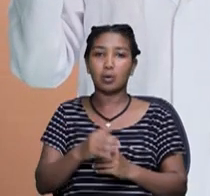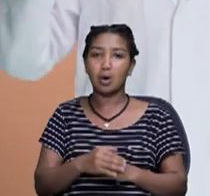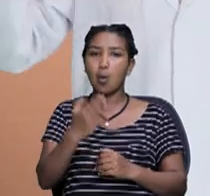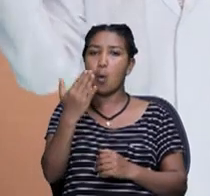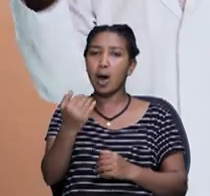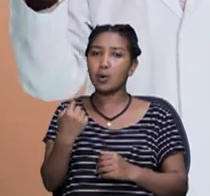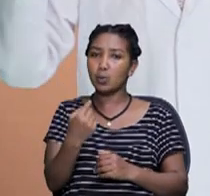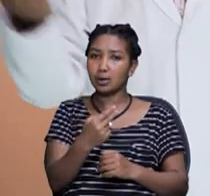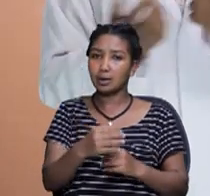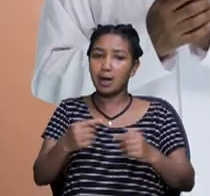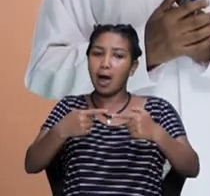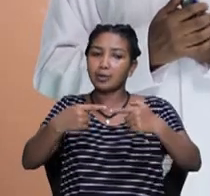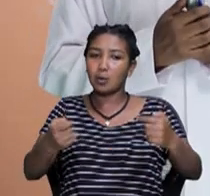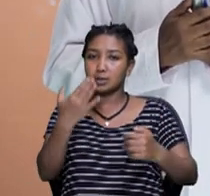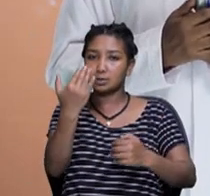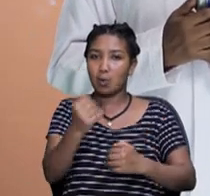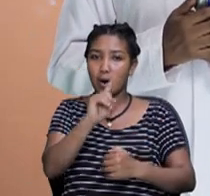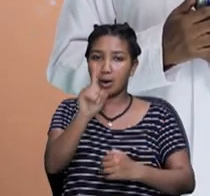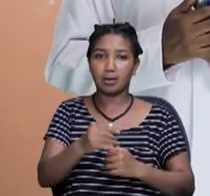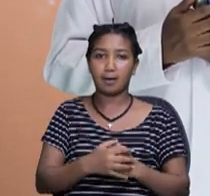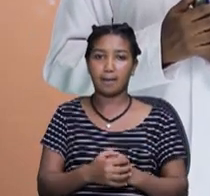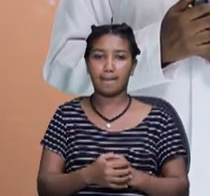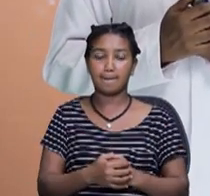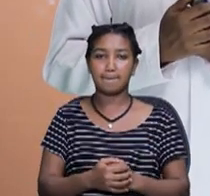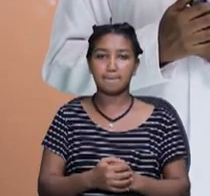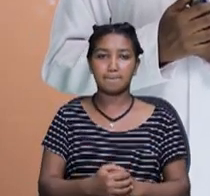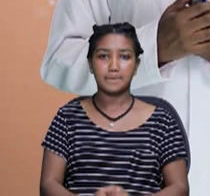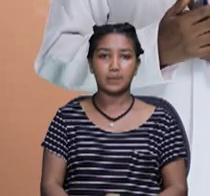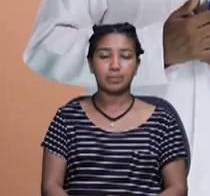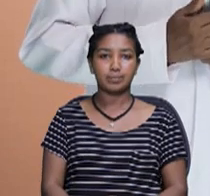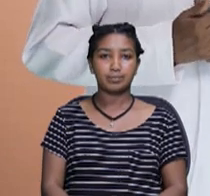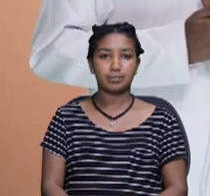are antagonistic hormone.